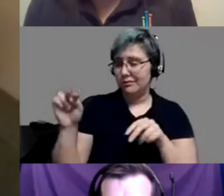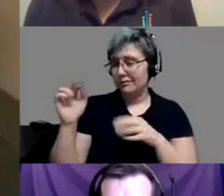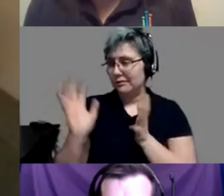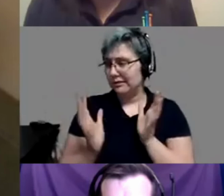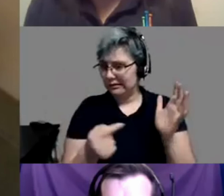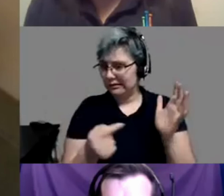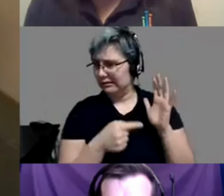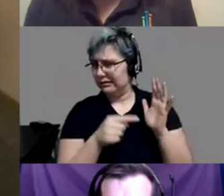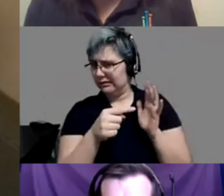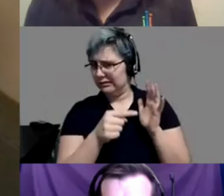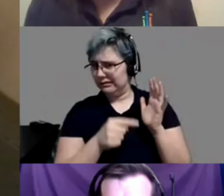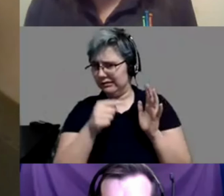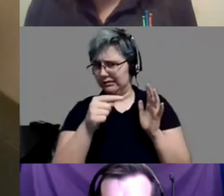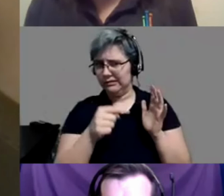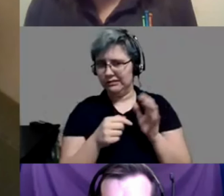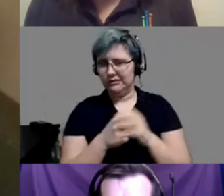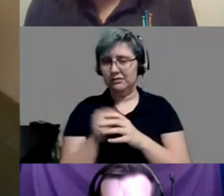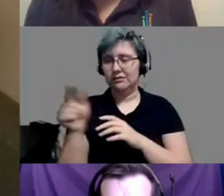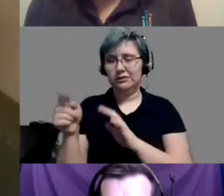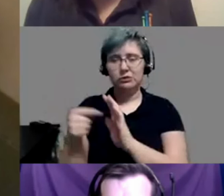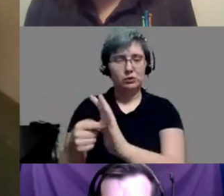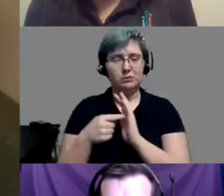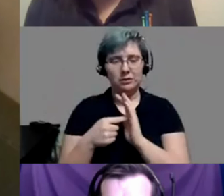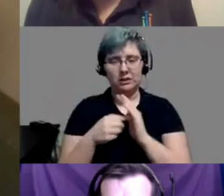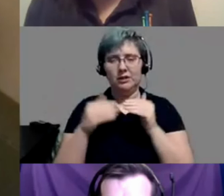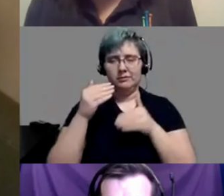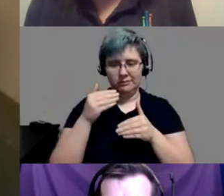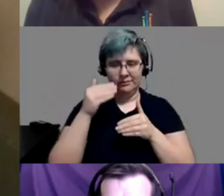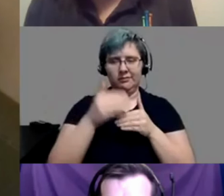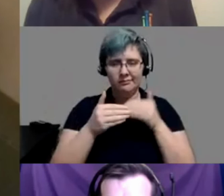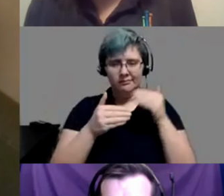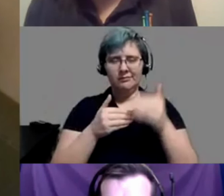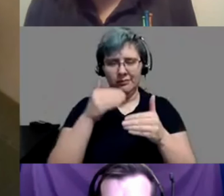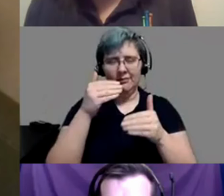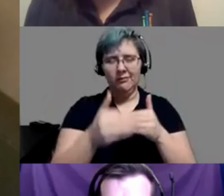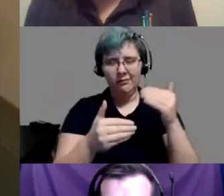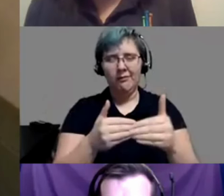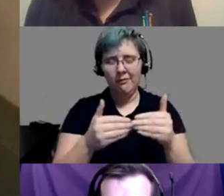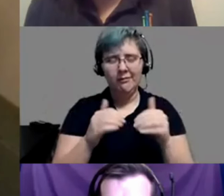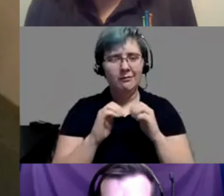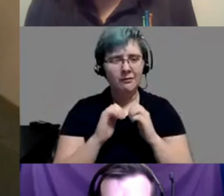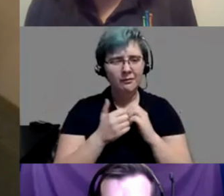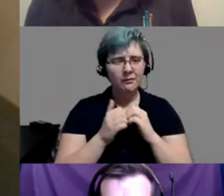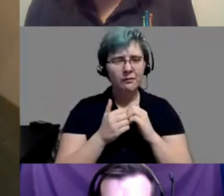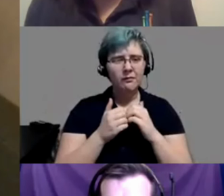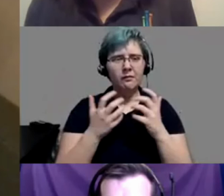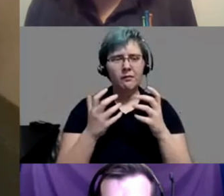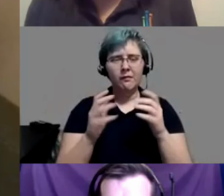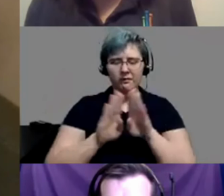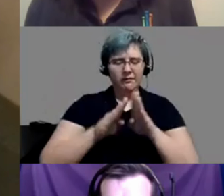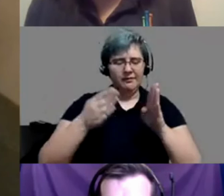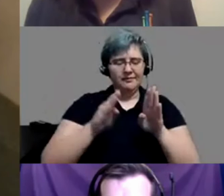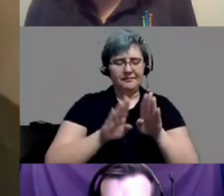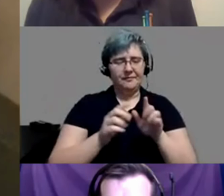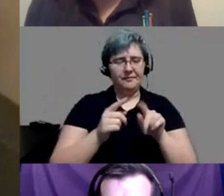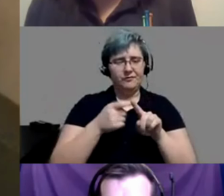showed me step by step and showed me like a way to open it from here.